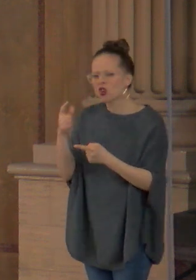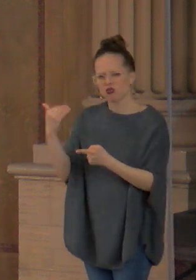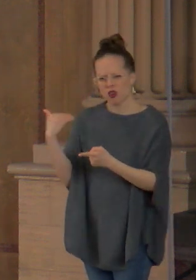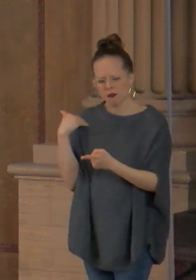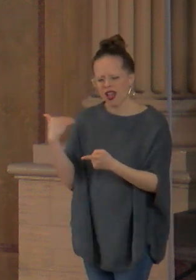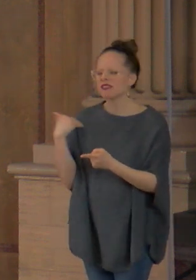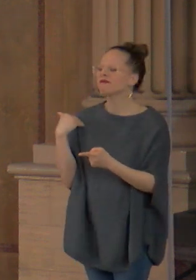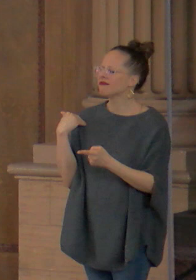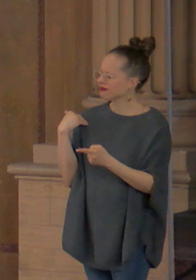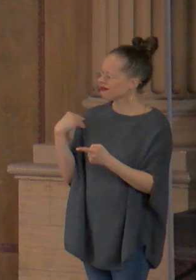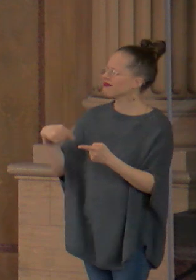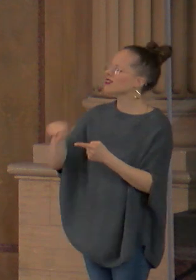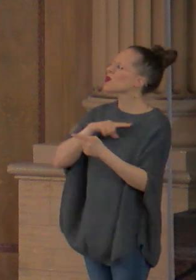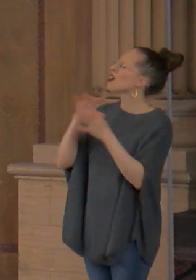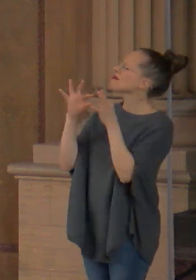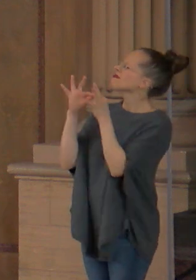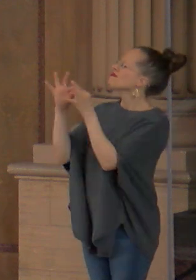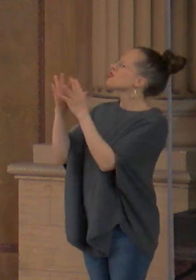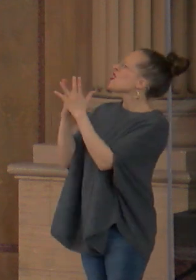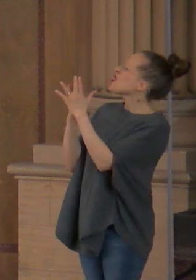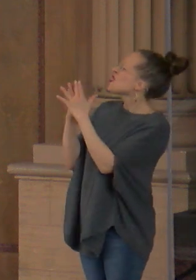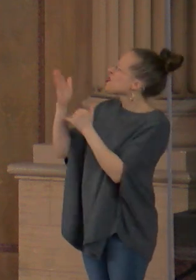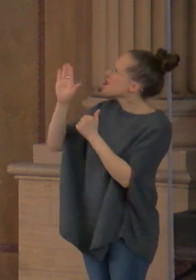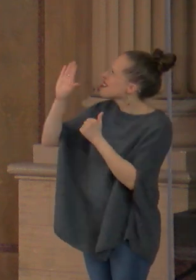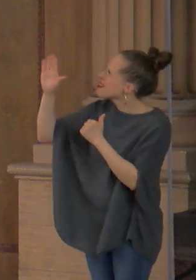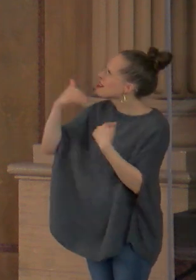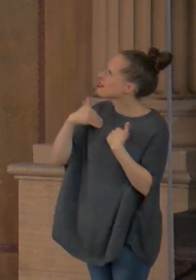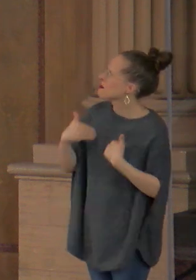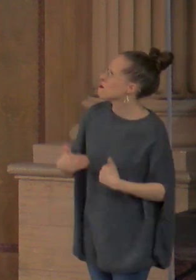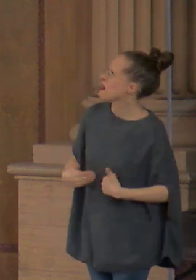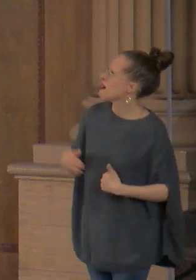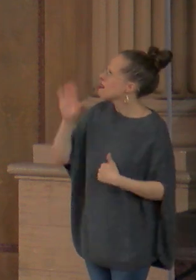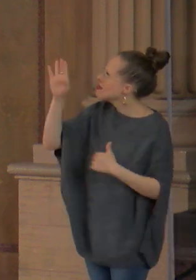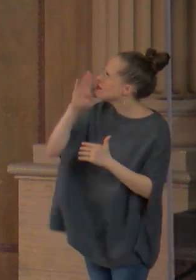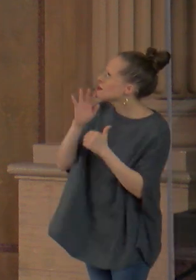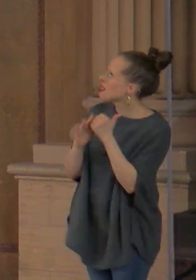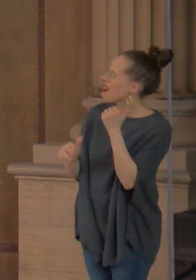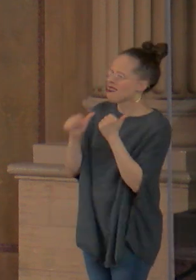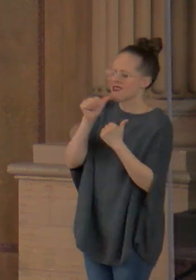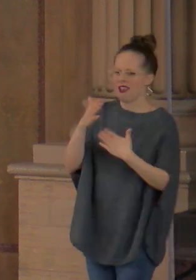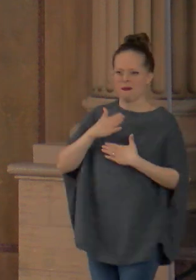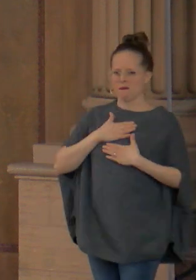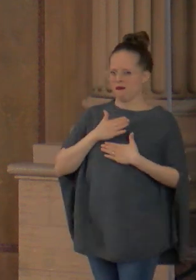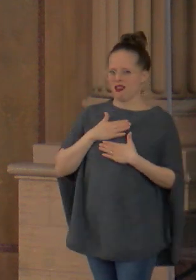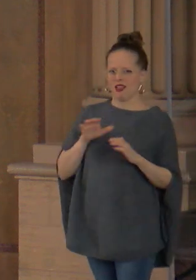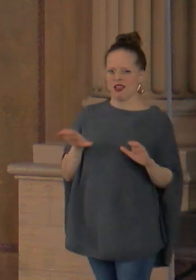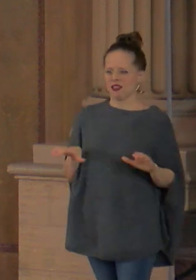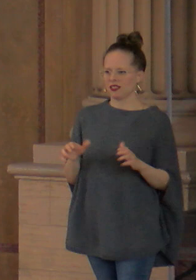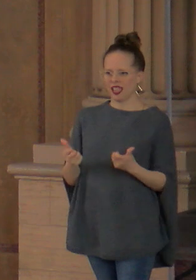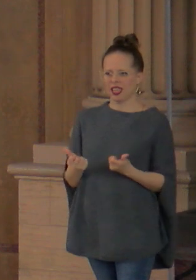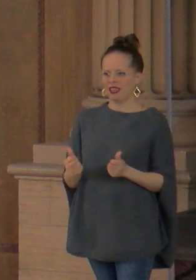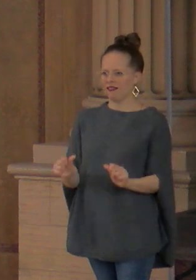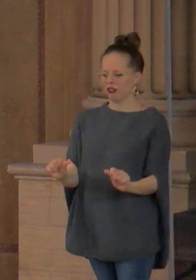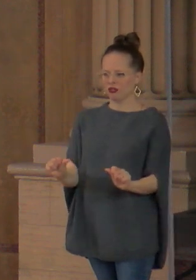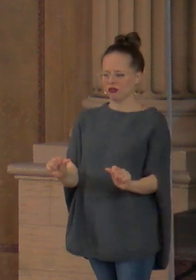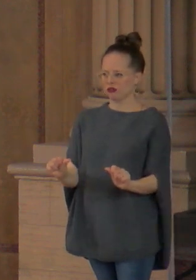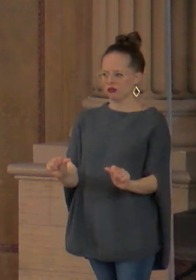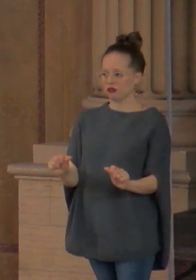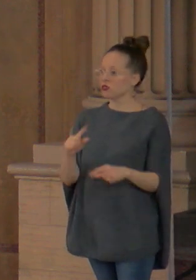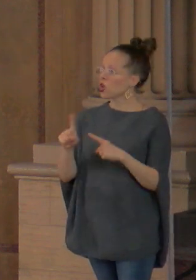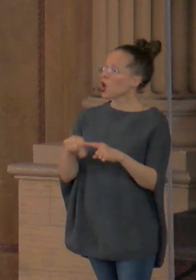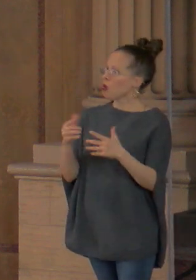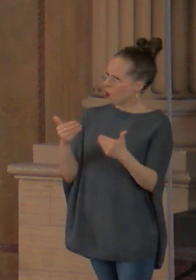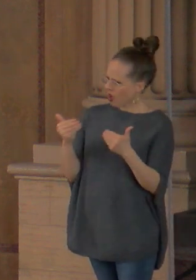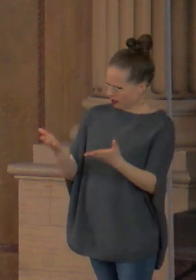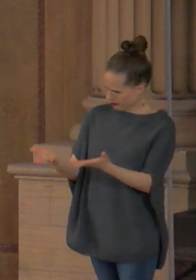torn body and the shed blood of Jesus not through our efforts. And while we take this supper we're publicly proclaiming